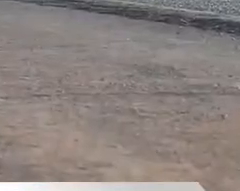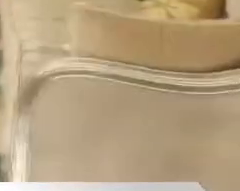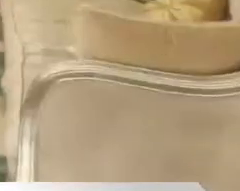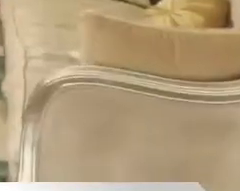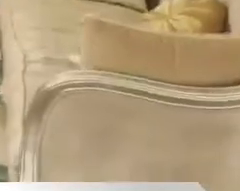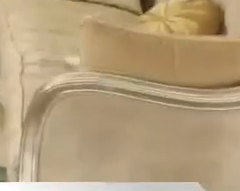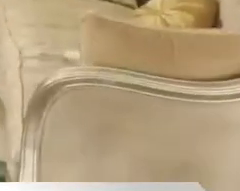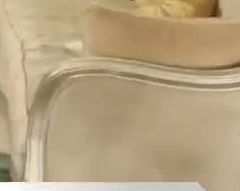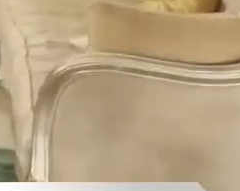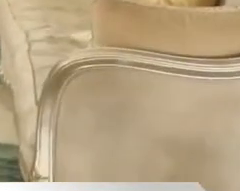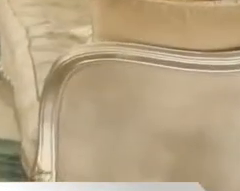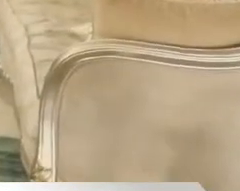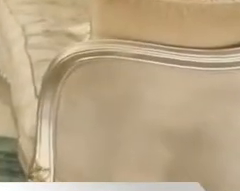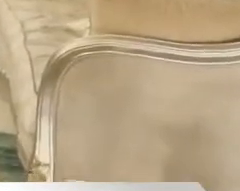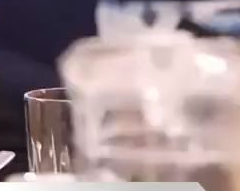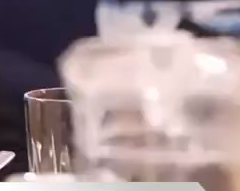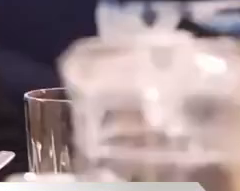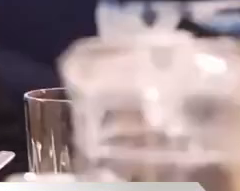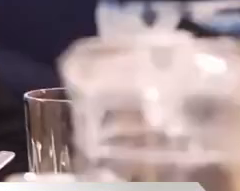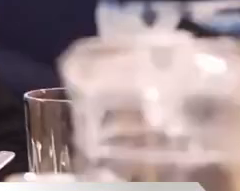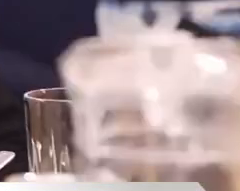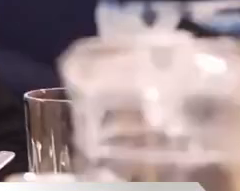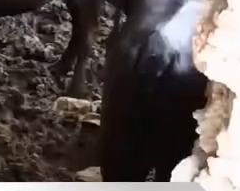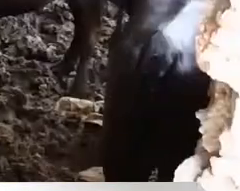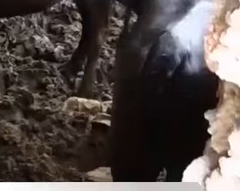Safari hii katika mfahamu kiongozi